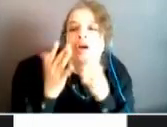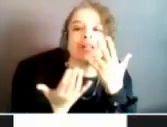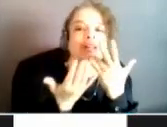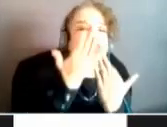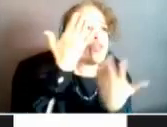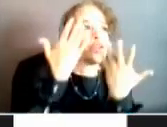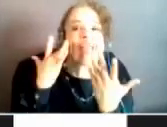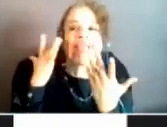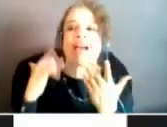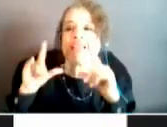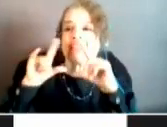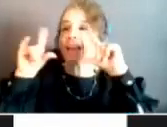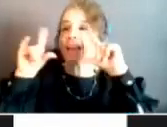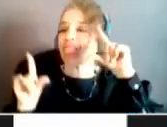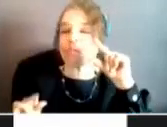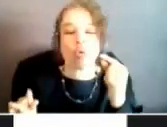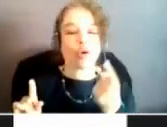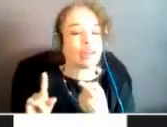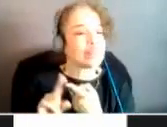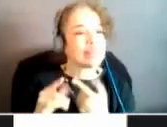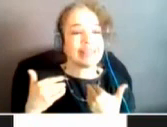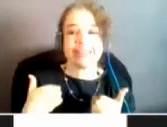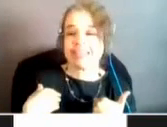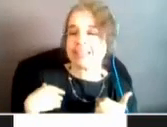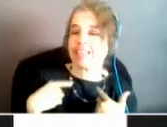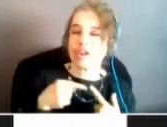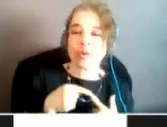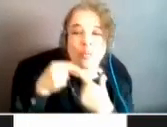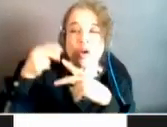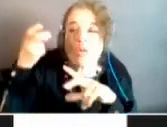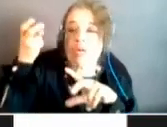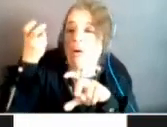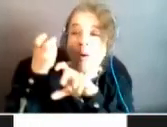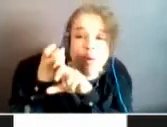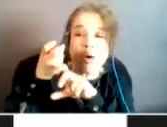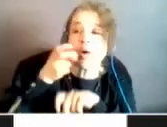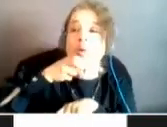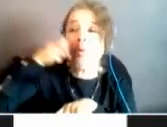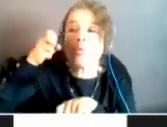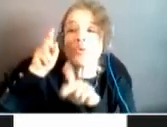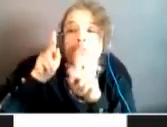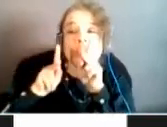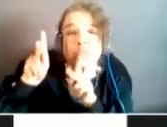throughout California, has been particularly hard on older people,